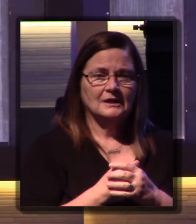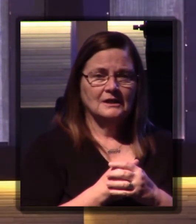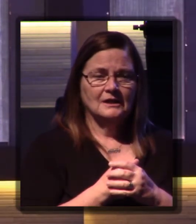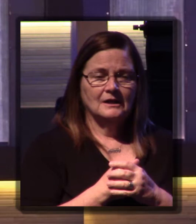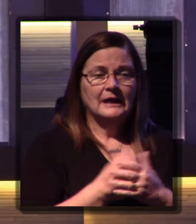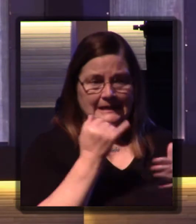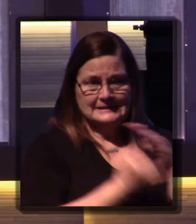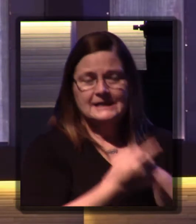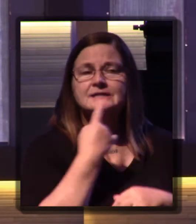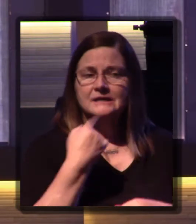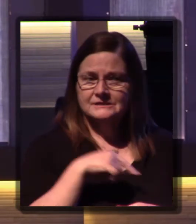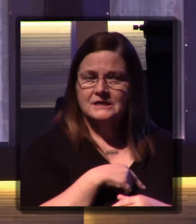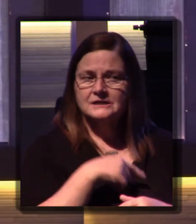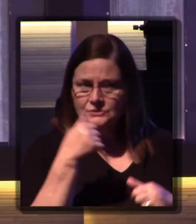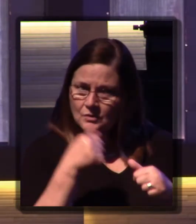to us,